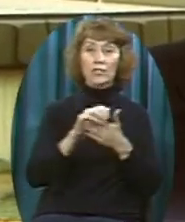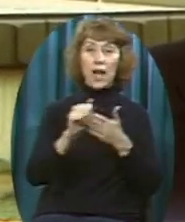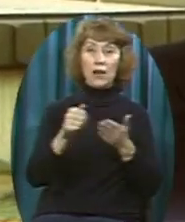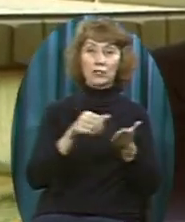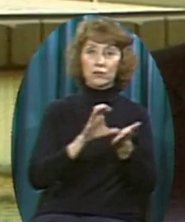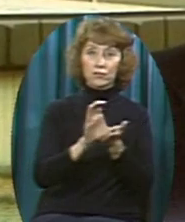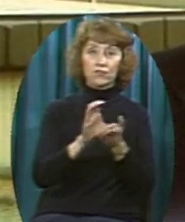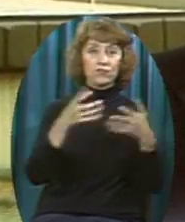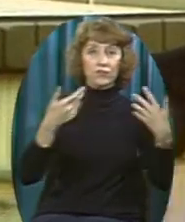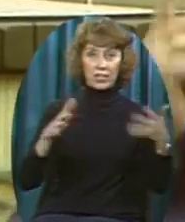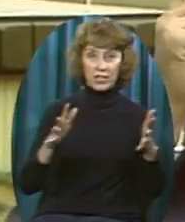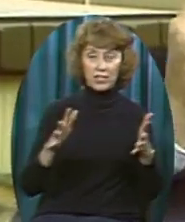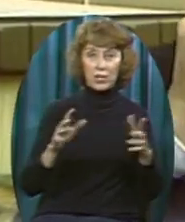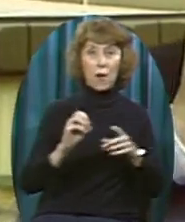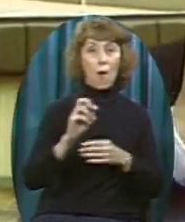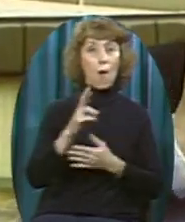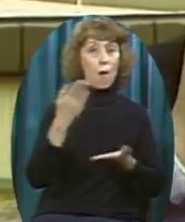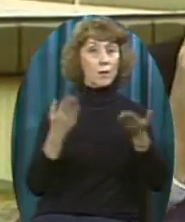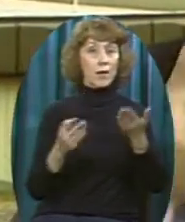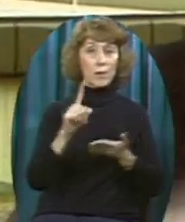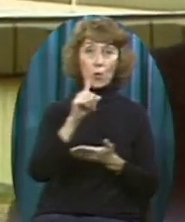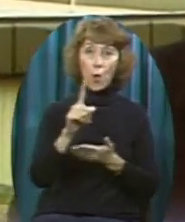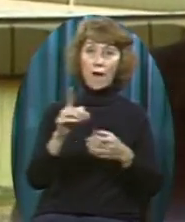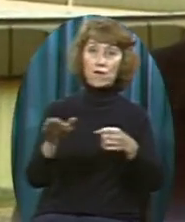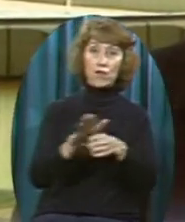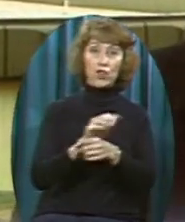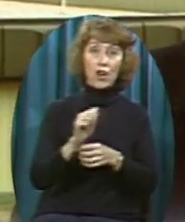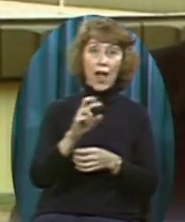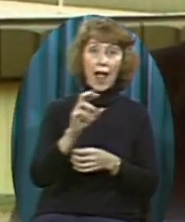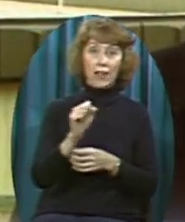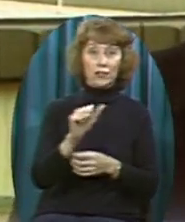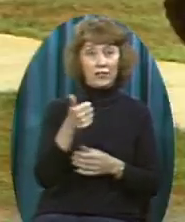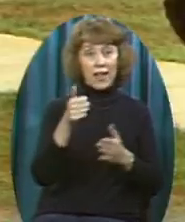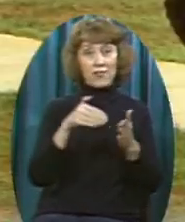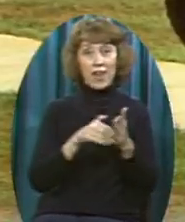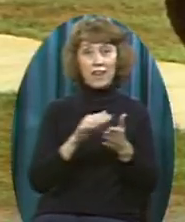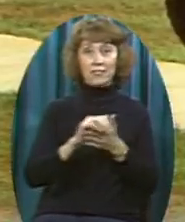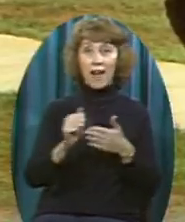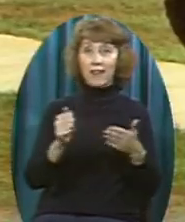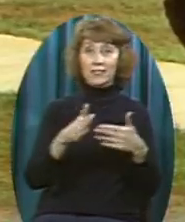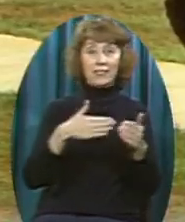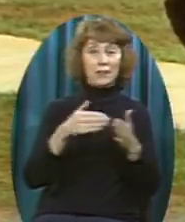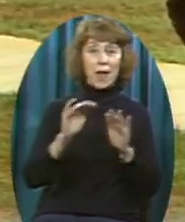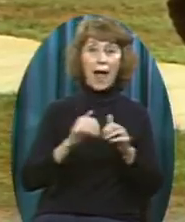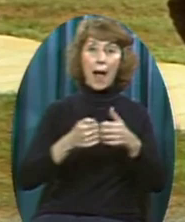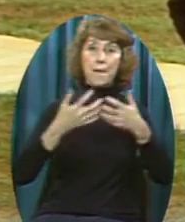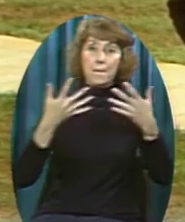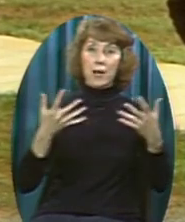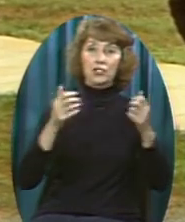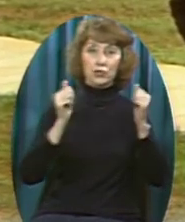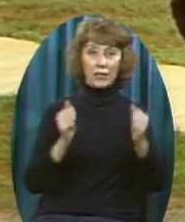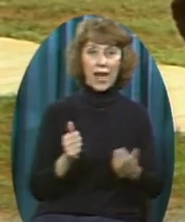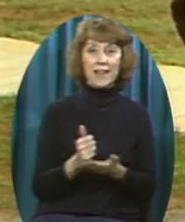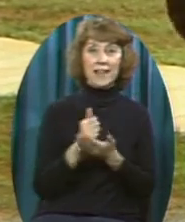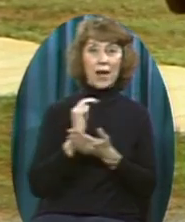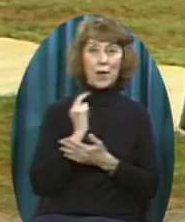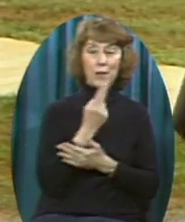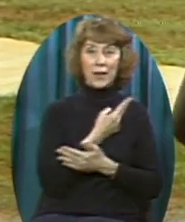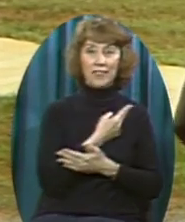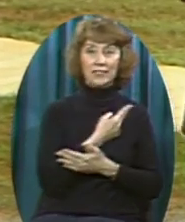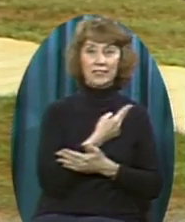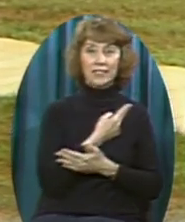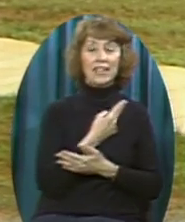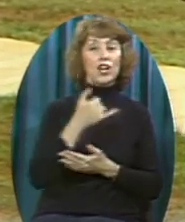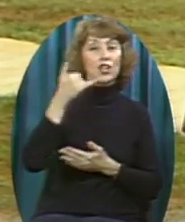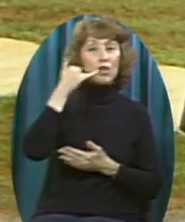acre for $5,000 or maybe one whole acre for $10,000. Just call and make your pledge. Do it right now. This is